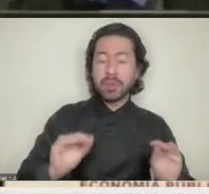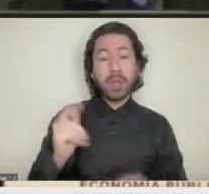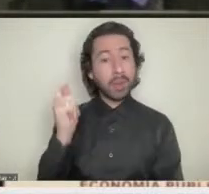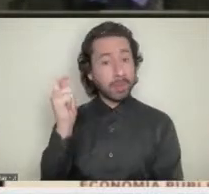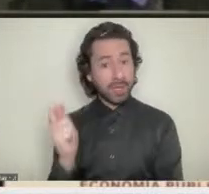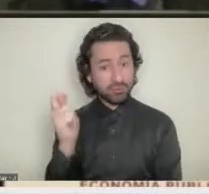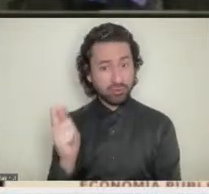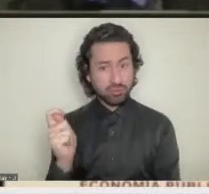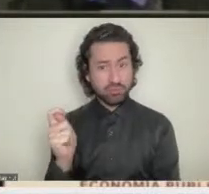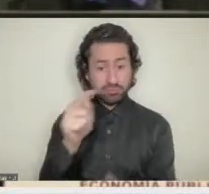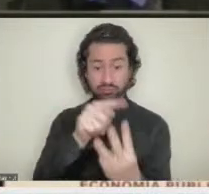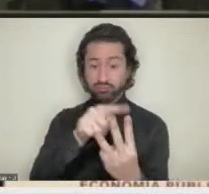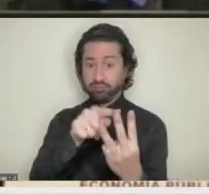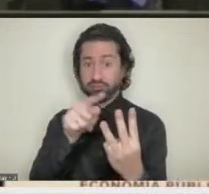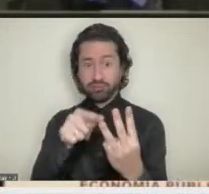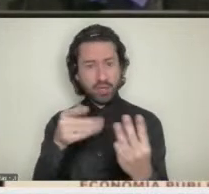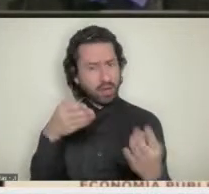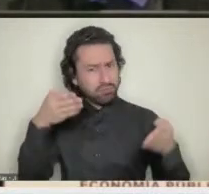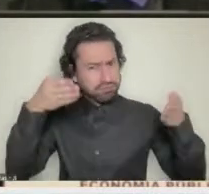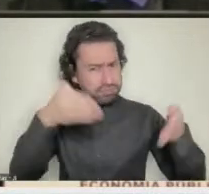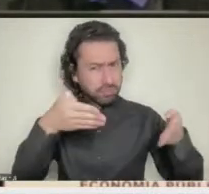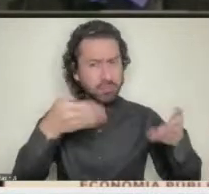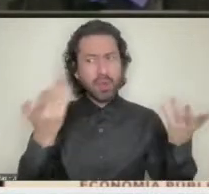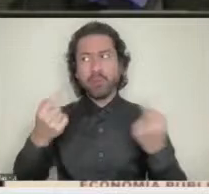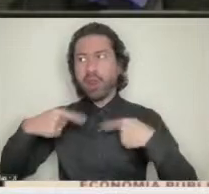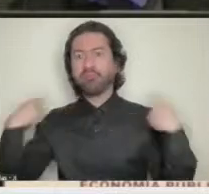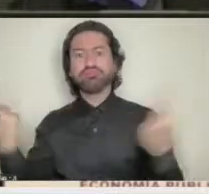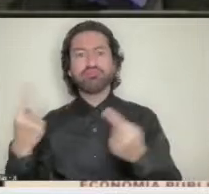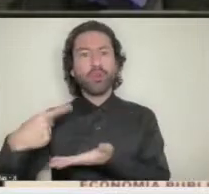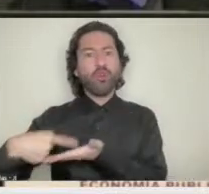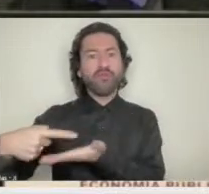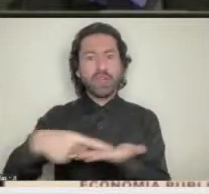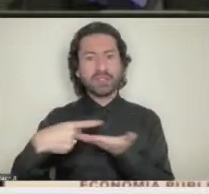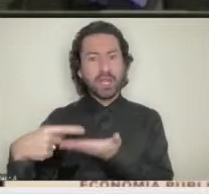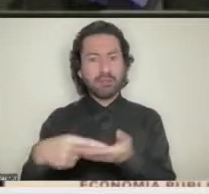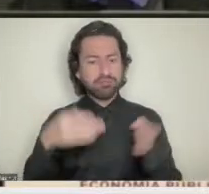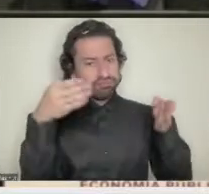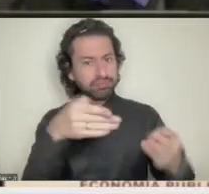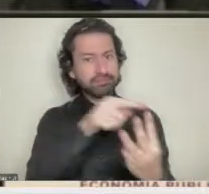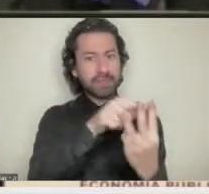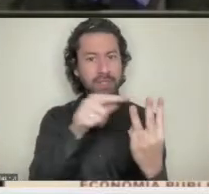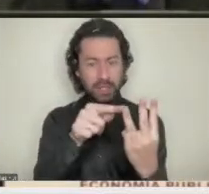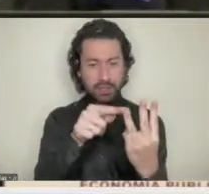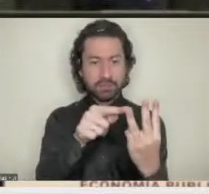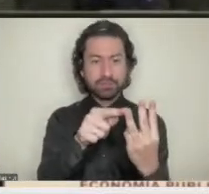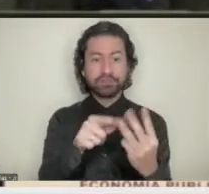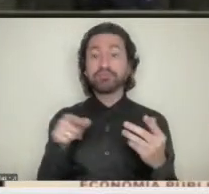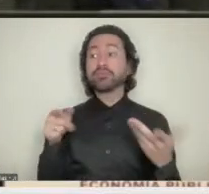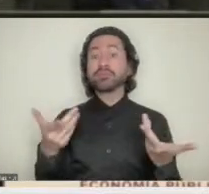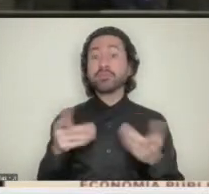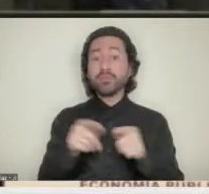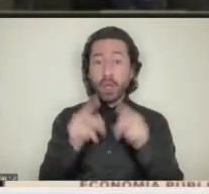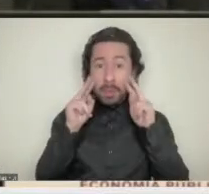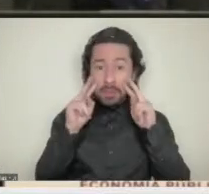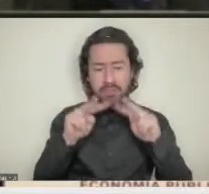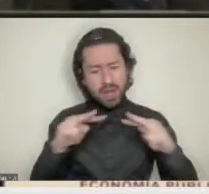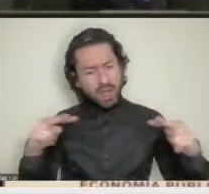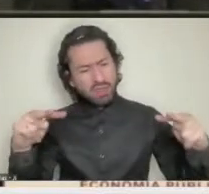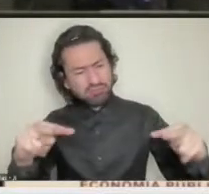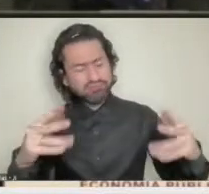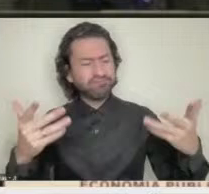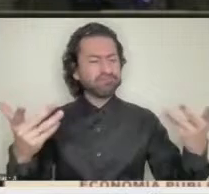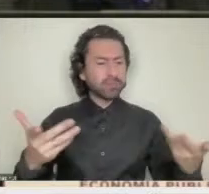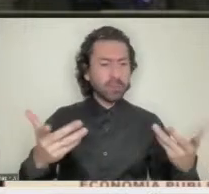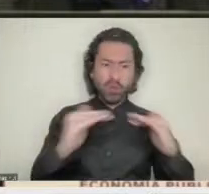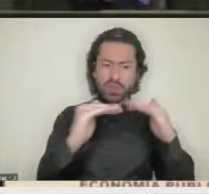health, the right to health, education, and pension. That will be the focus of our discussions today. This is a complementary approach